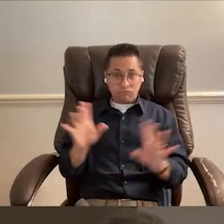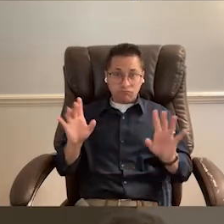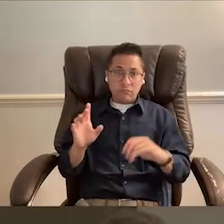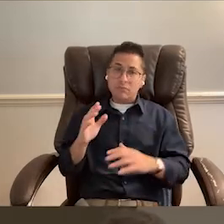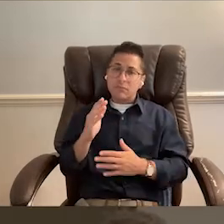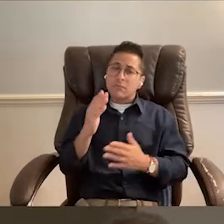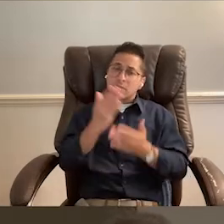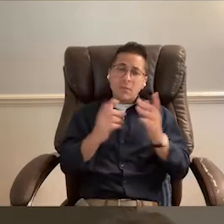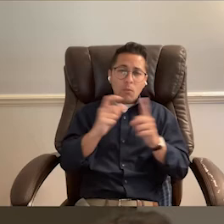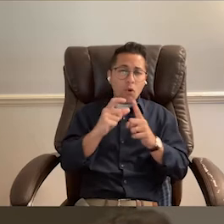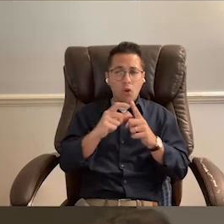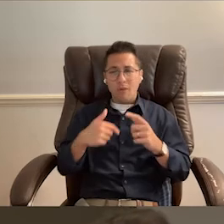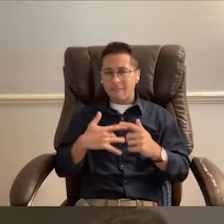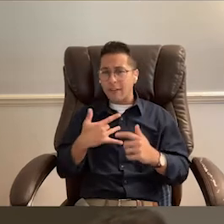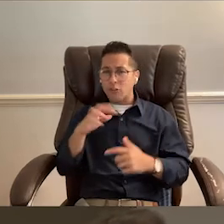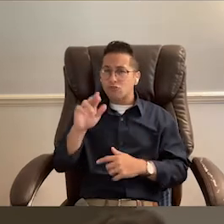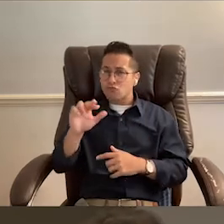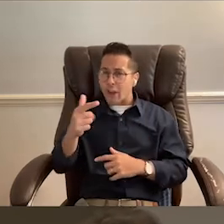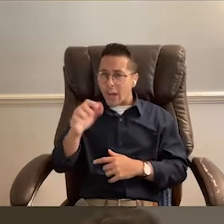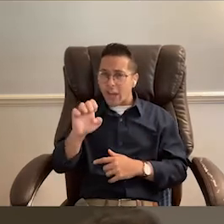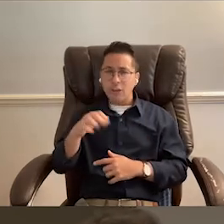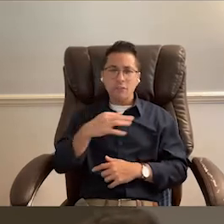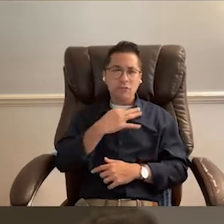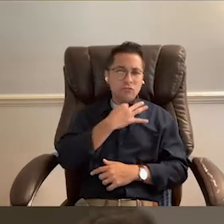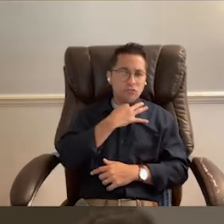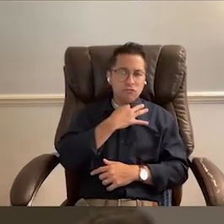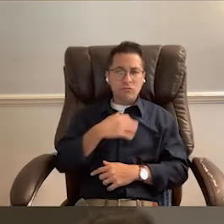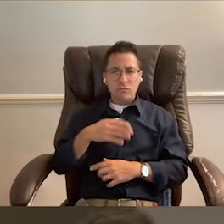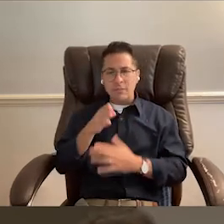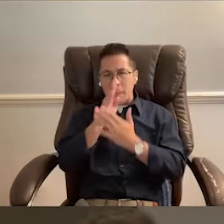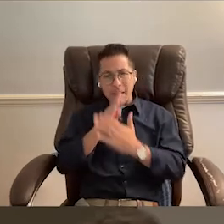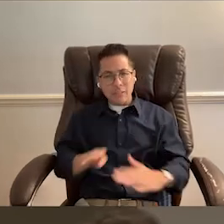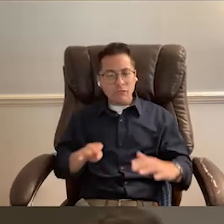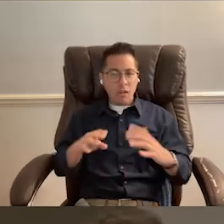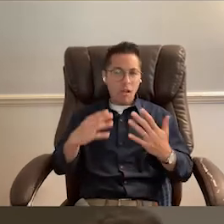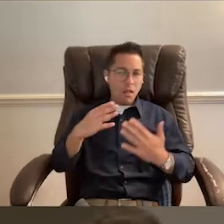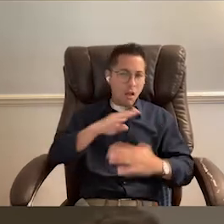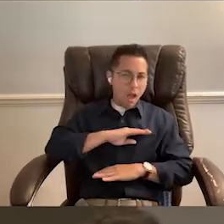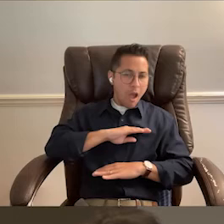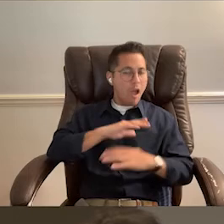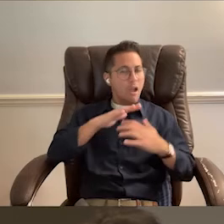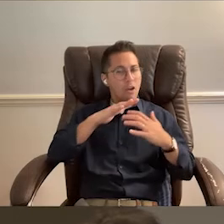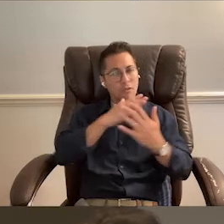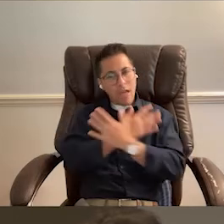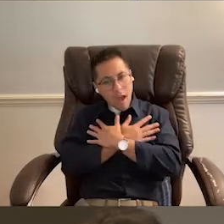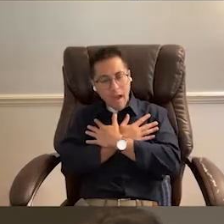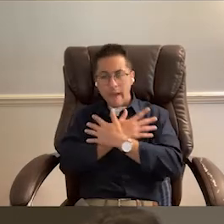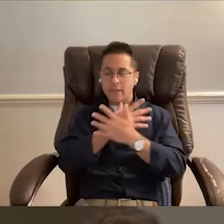emotions in that minute, to explain. So like some words instead of mad could be rage,